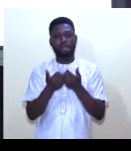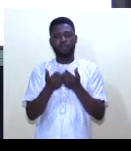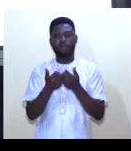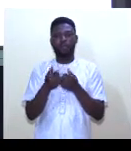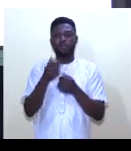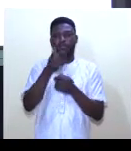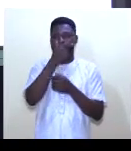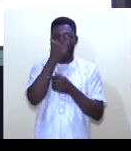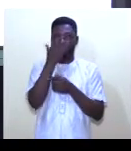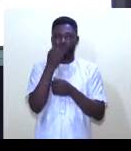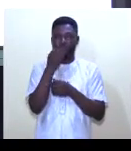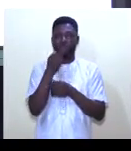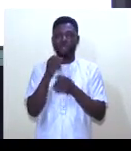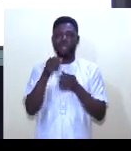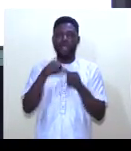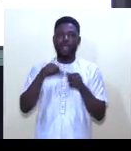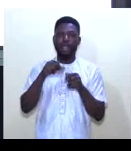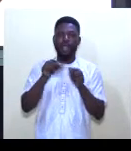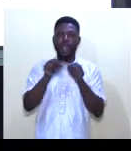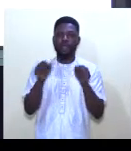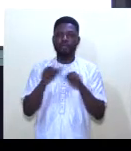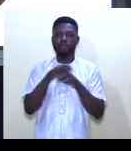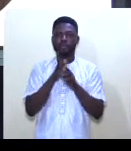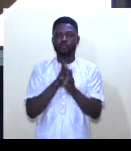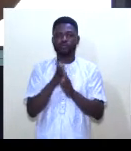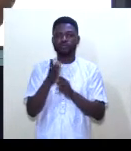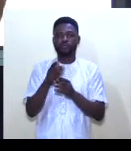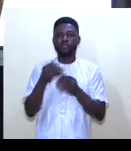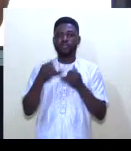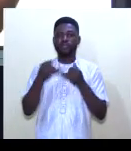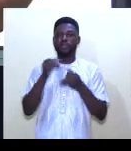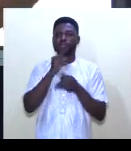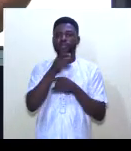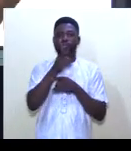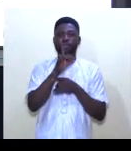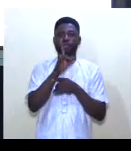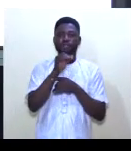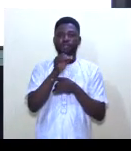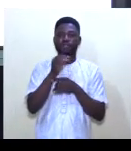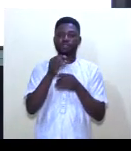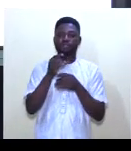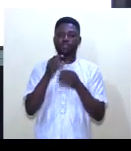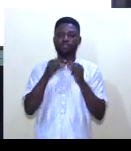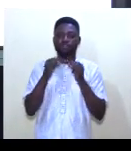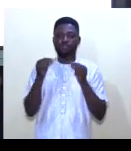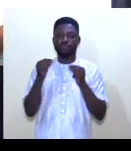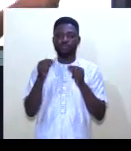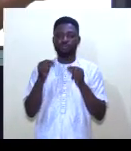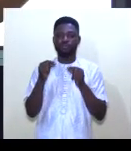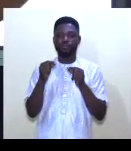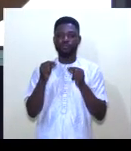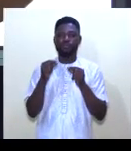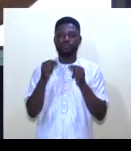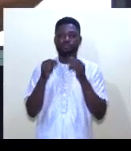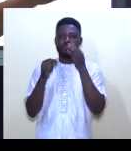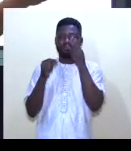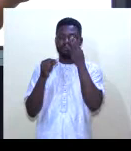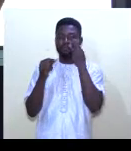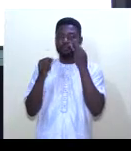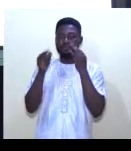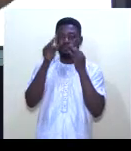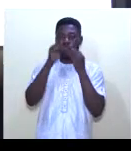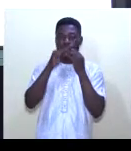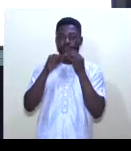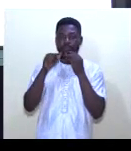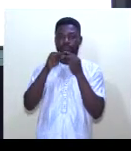degrees. How come? Because angle on a straight line is 180 degrees. Remember, a